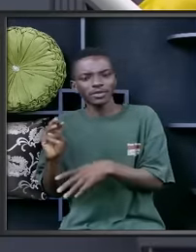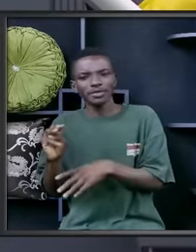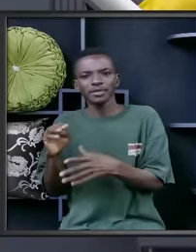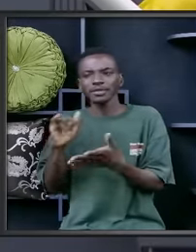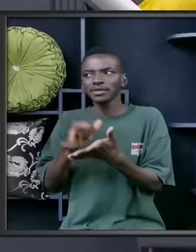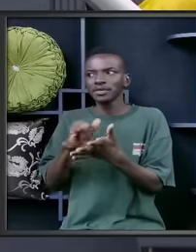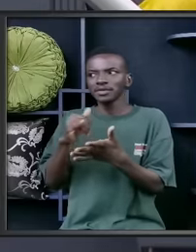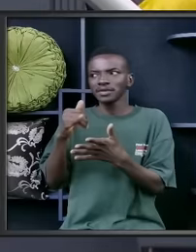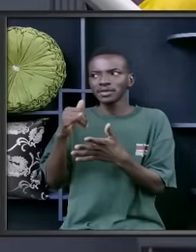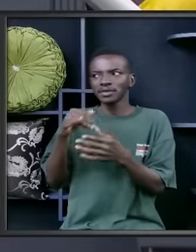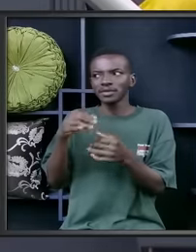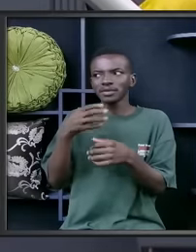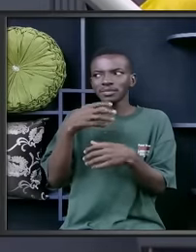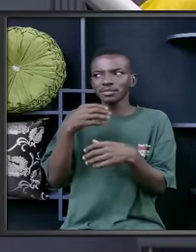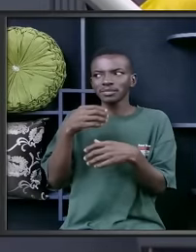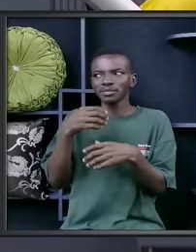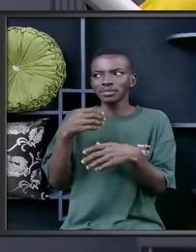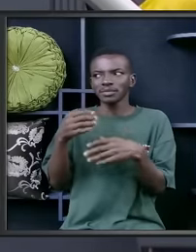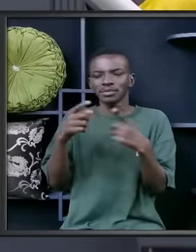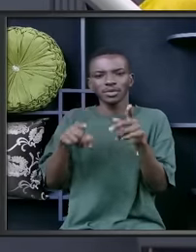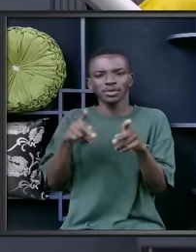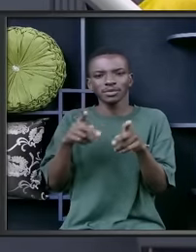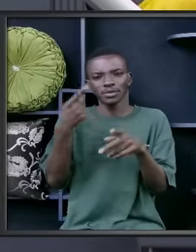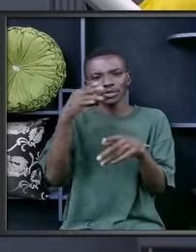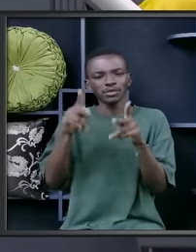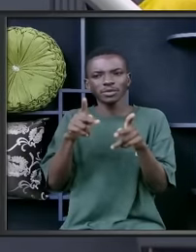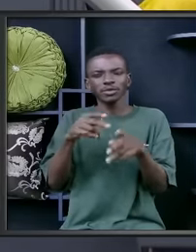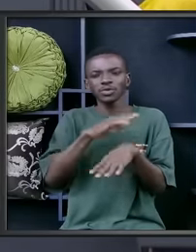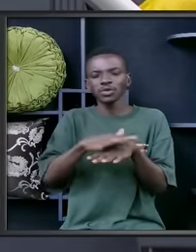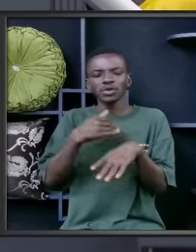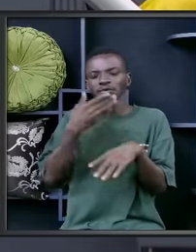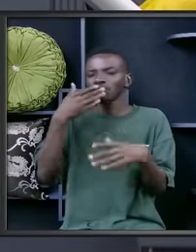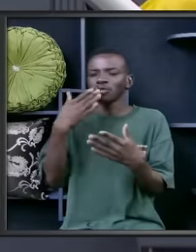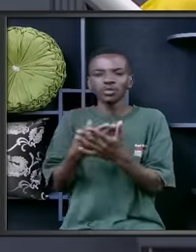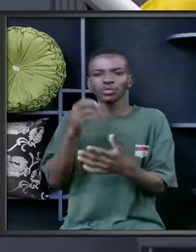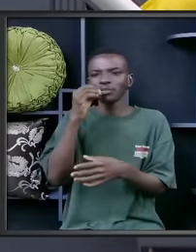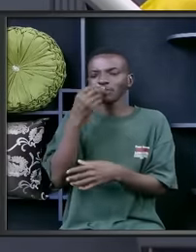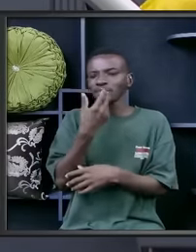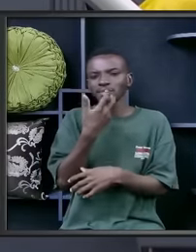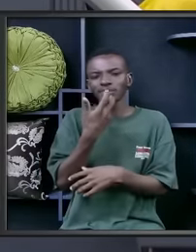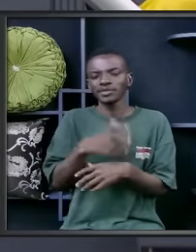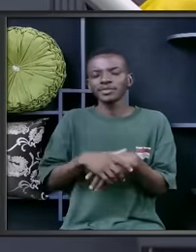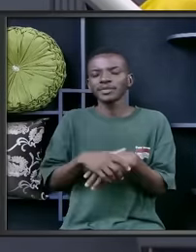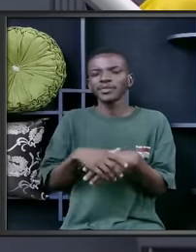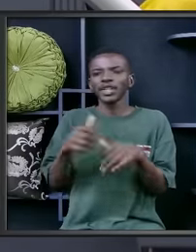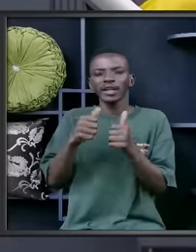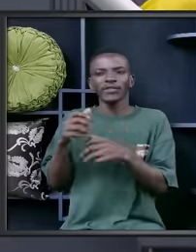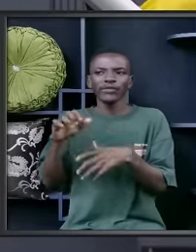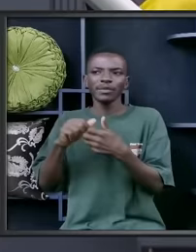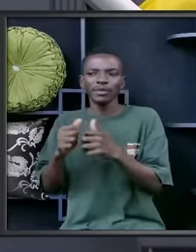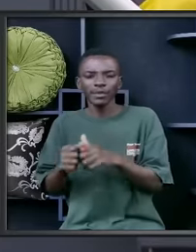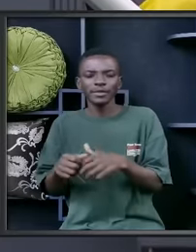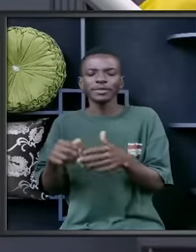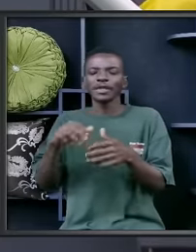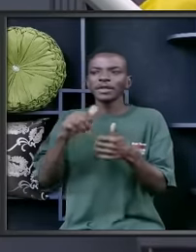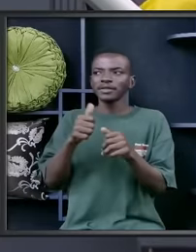at that place. Now it was because the people no get mouth. So now he come beat me, finish for that place, every case. Now